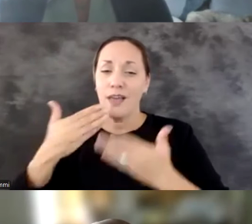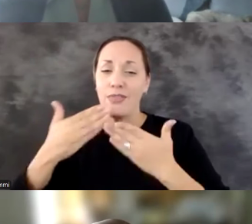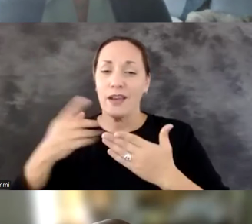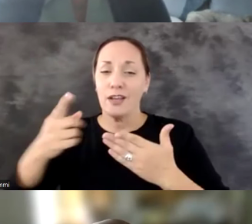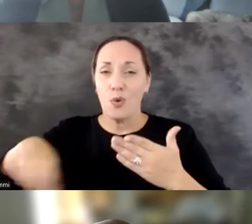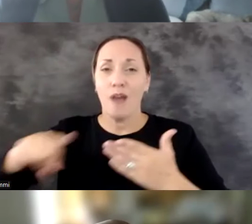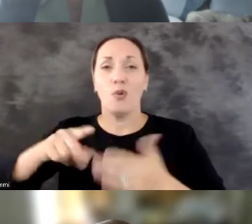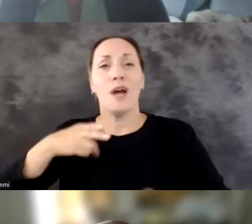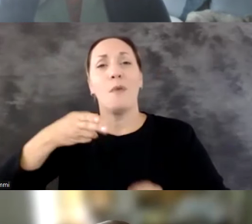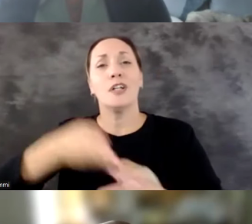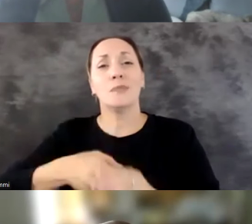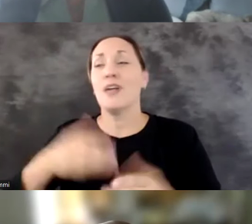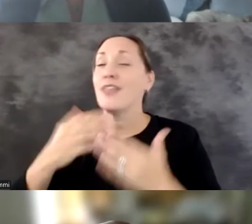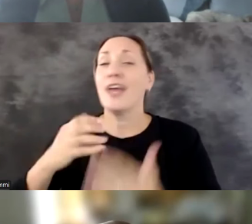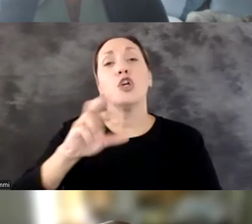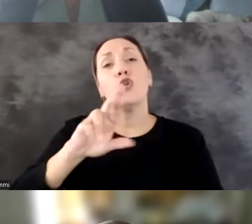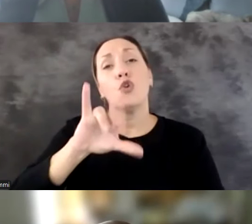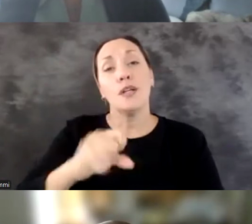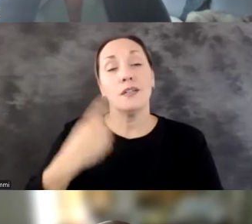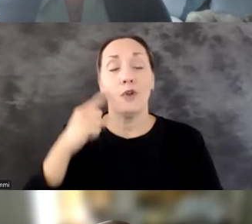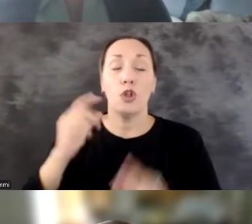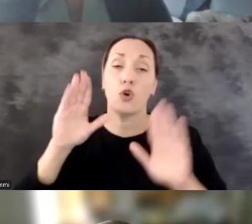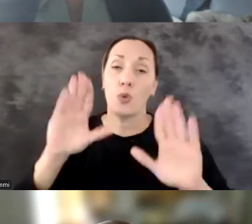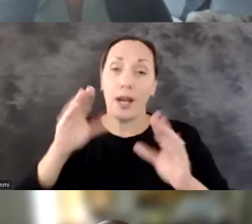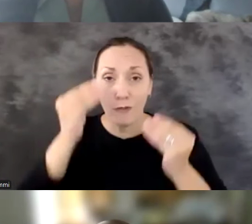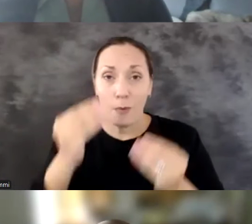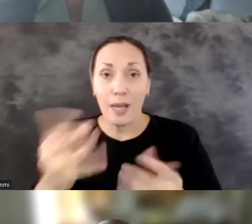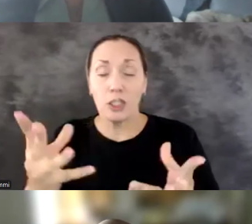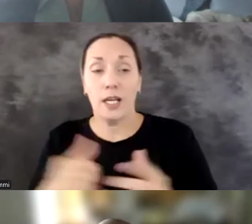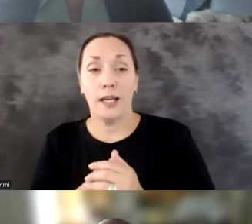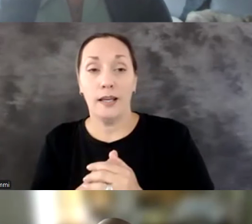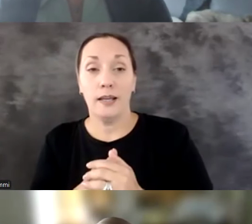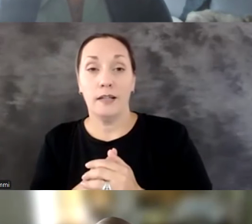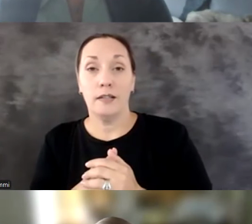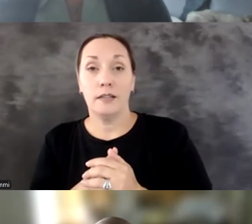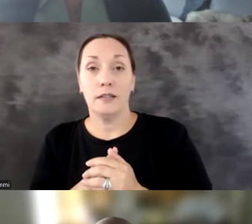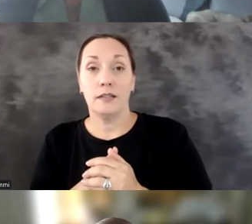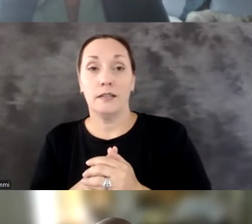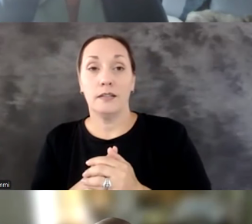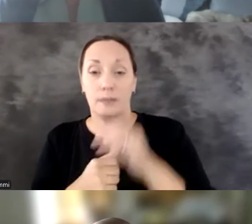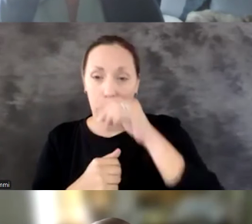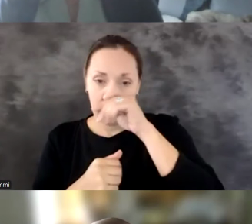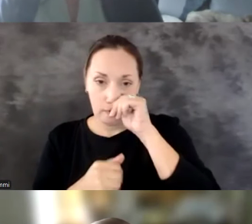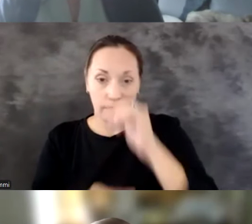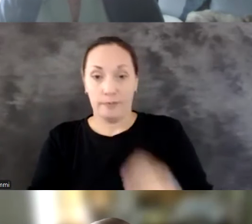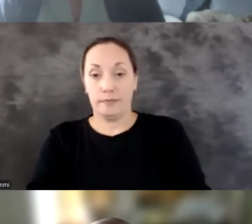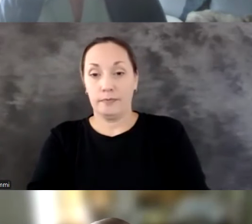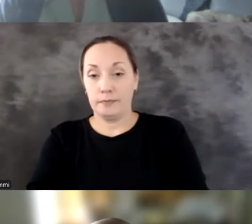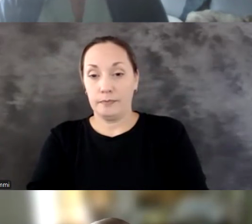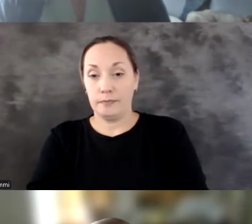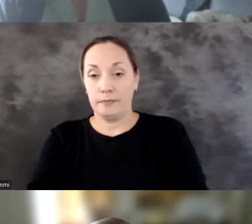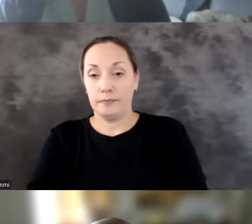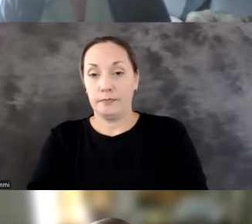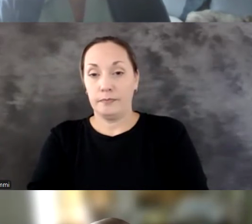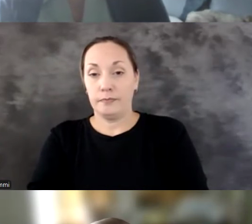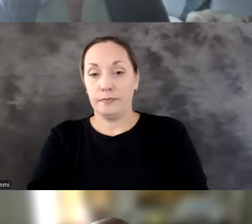participated. Thank you, Chris, for great information that you've provided. As next steps, I think most of you know that the work that